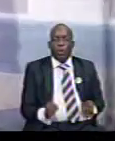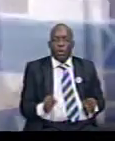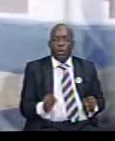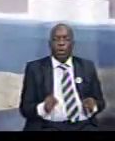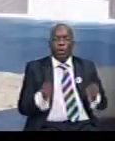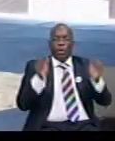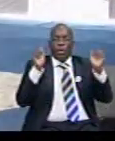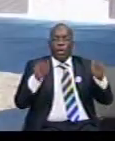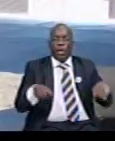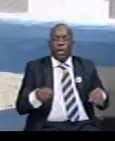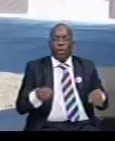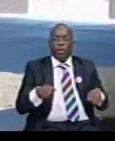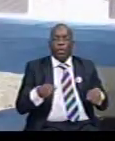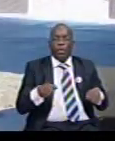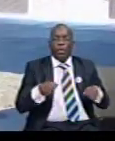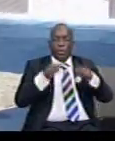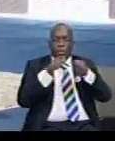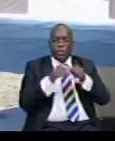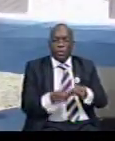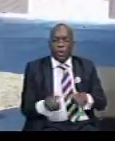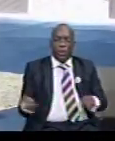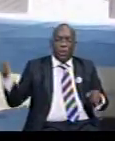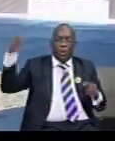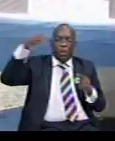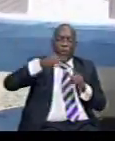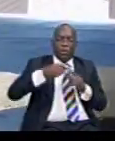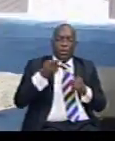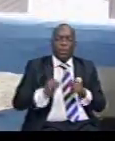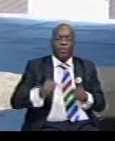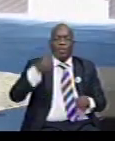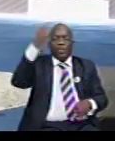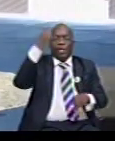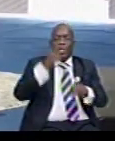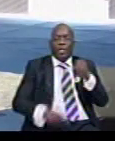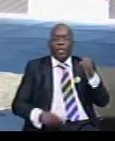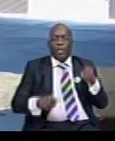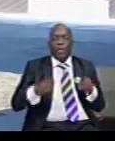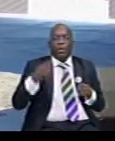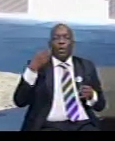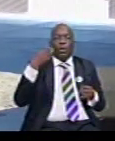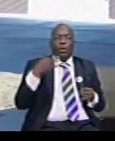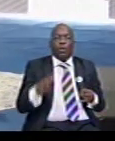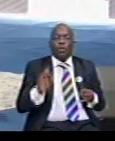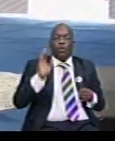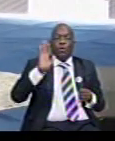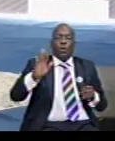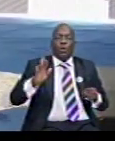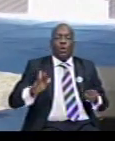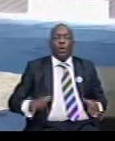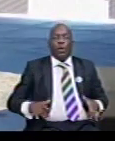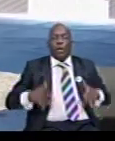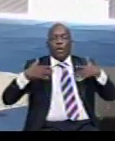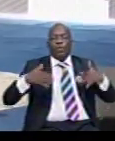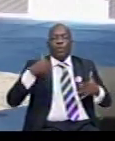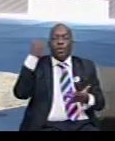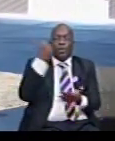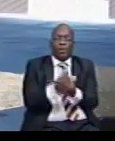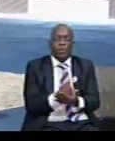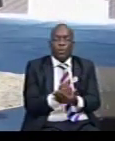you until the very end of your life. Even look at